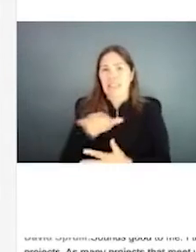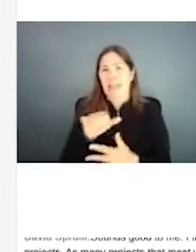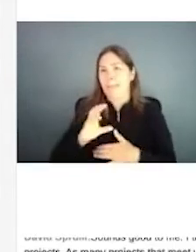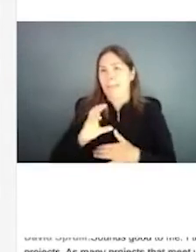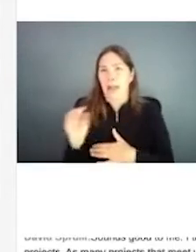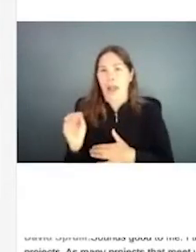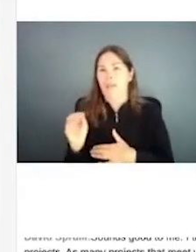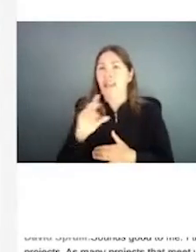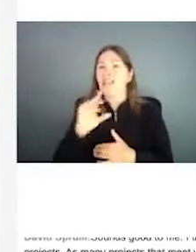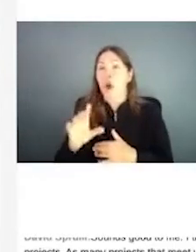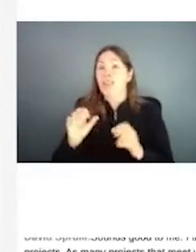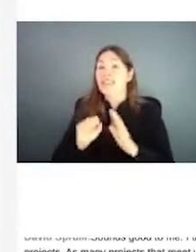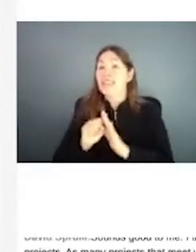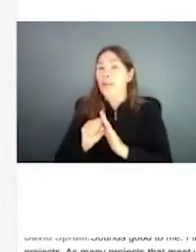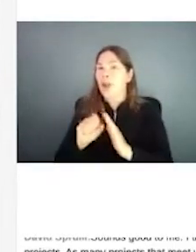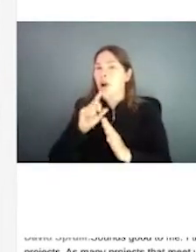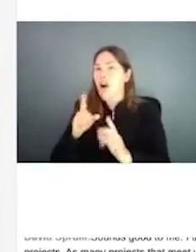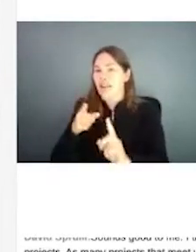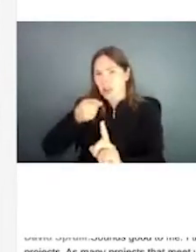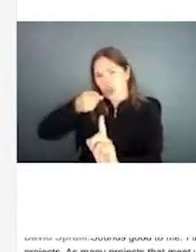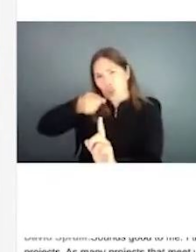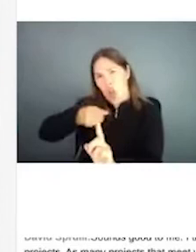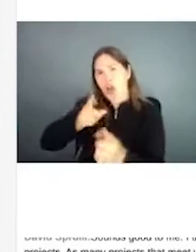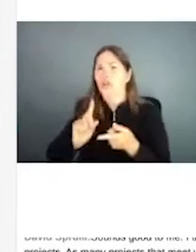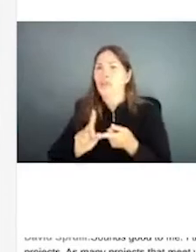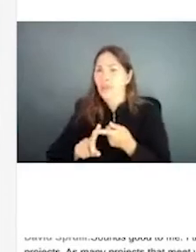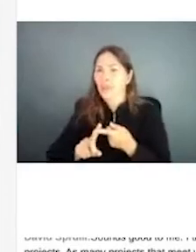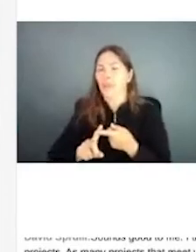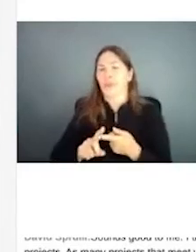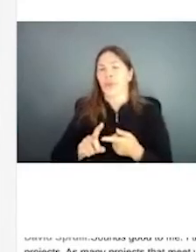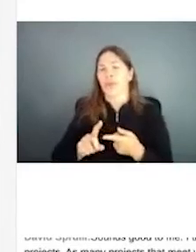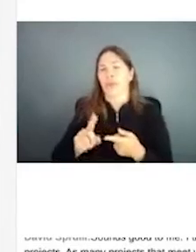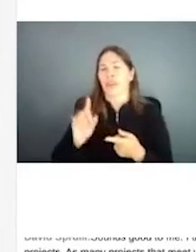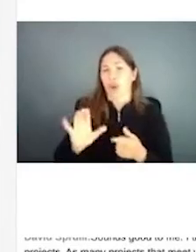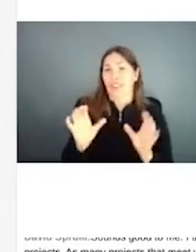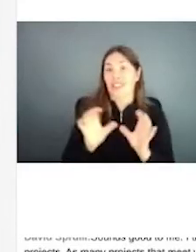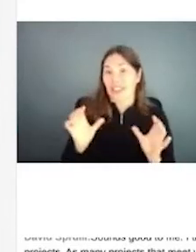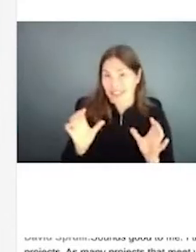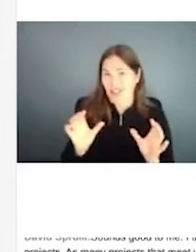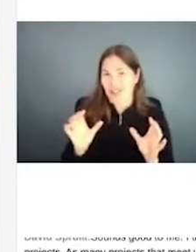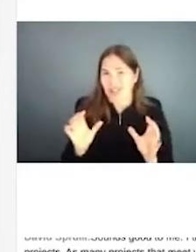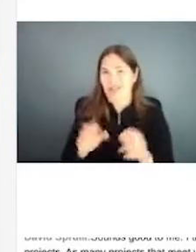really targeted directly to the credentials.